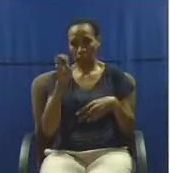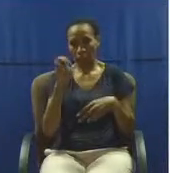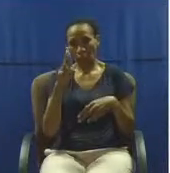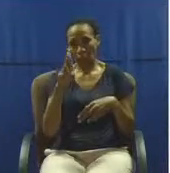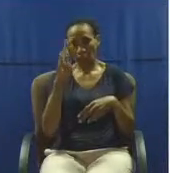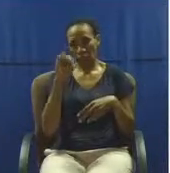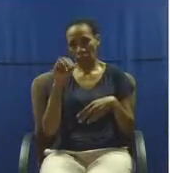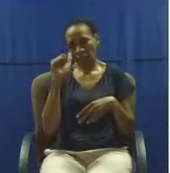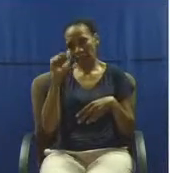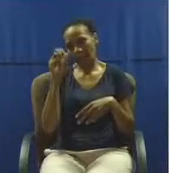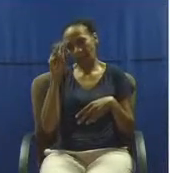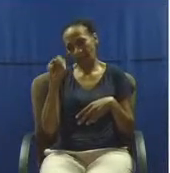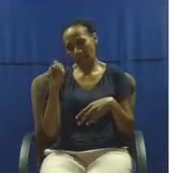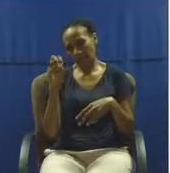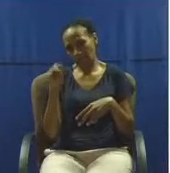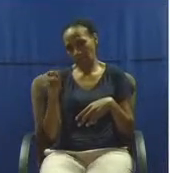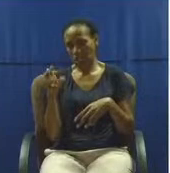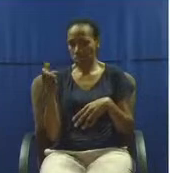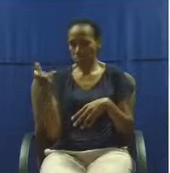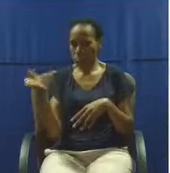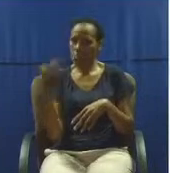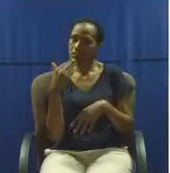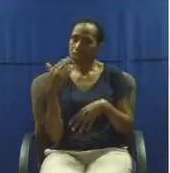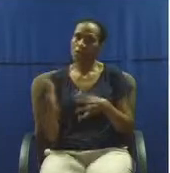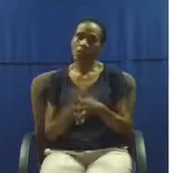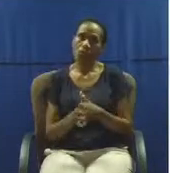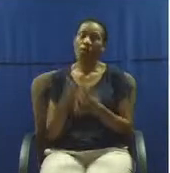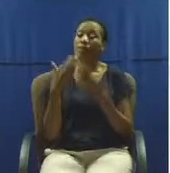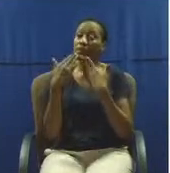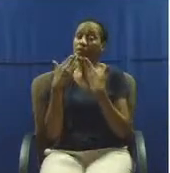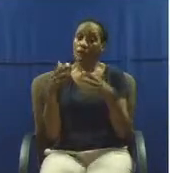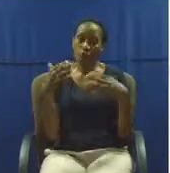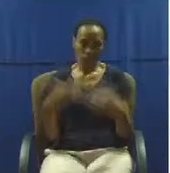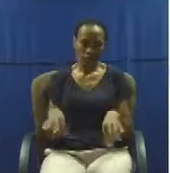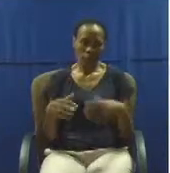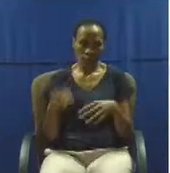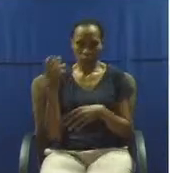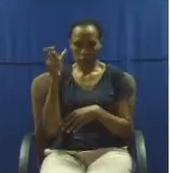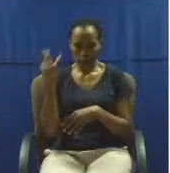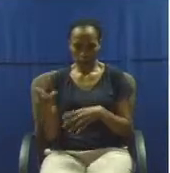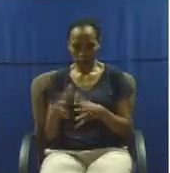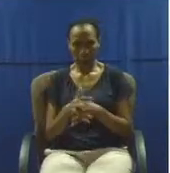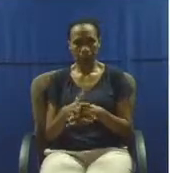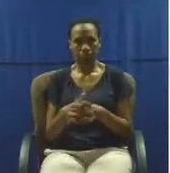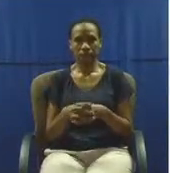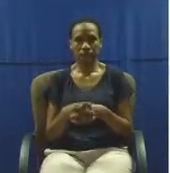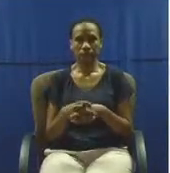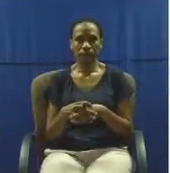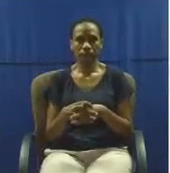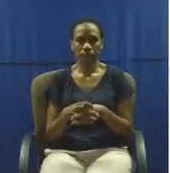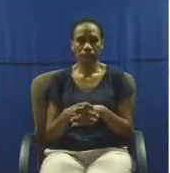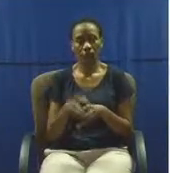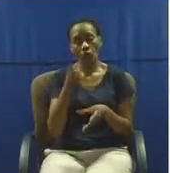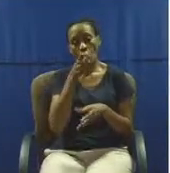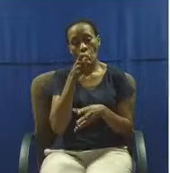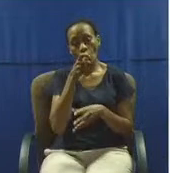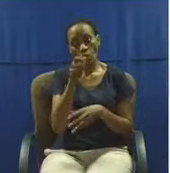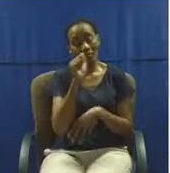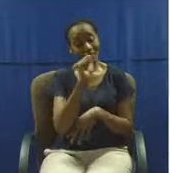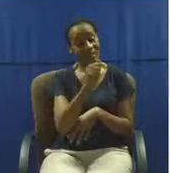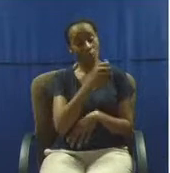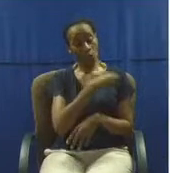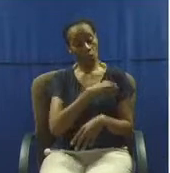Chamber. Thank you very much, Madam Speaker. Given your comments,